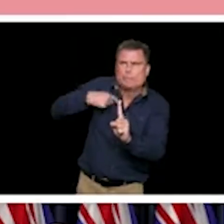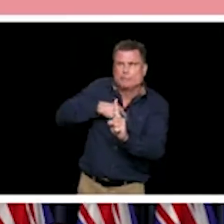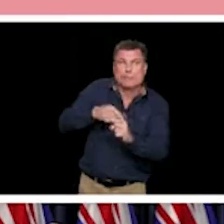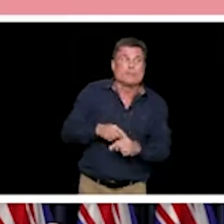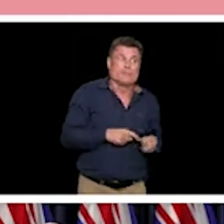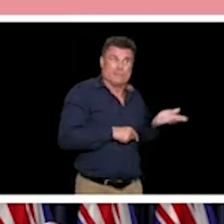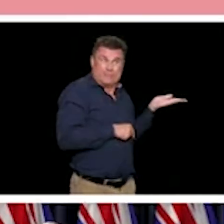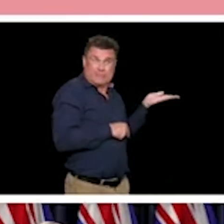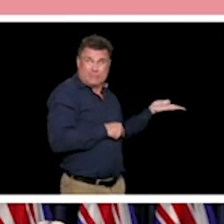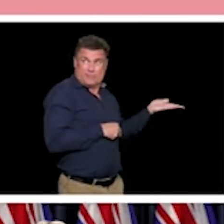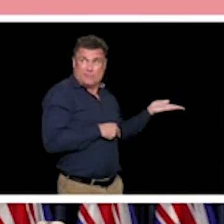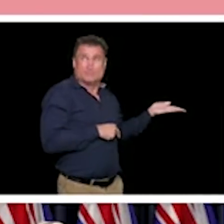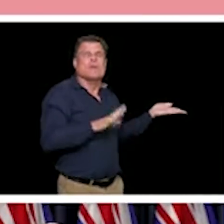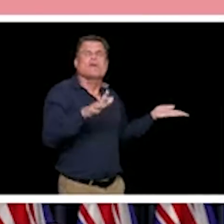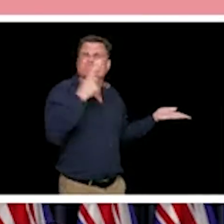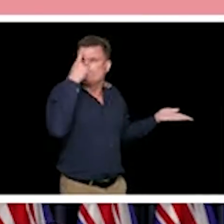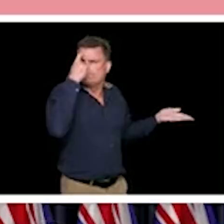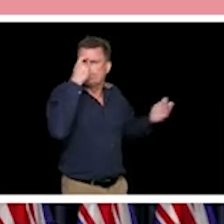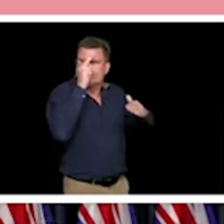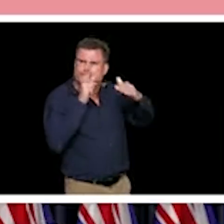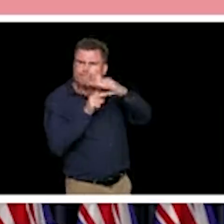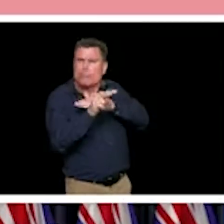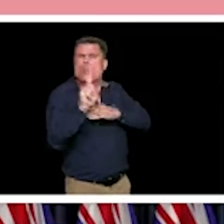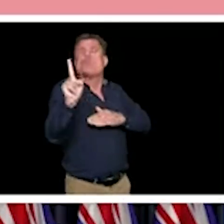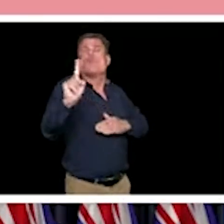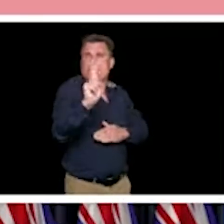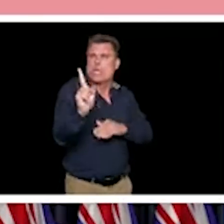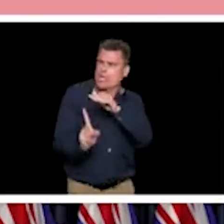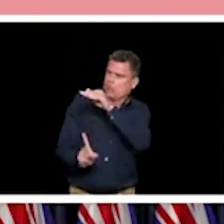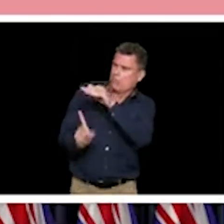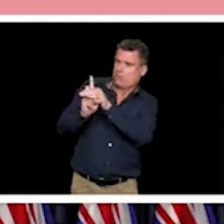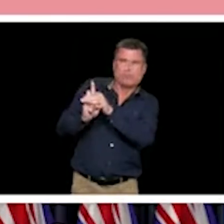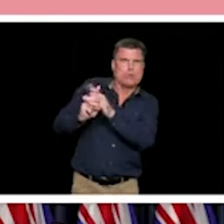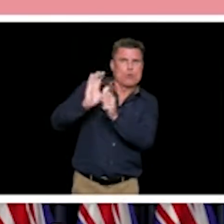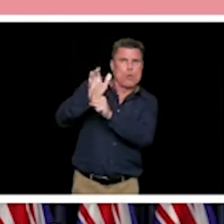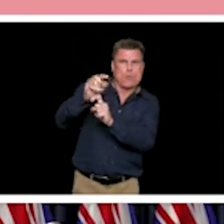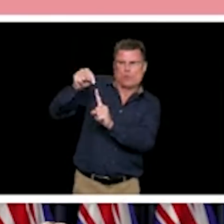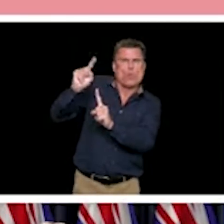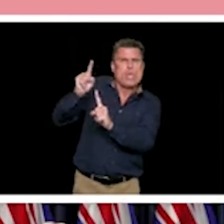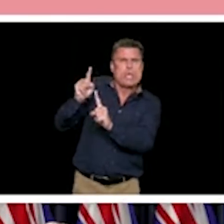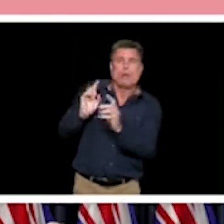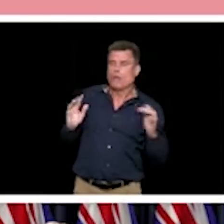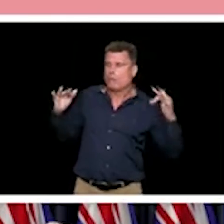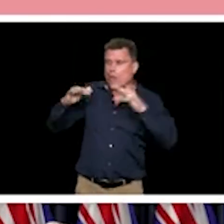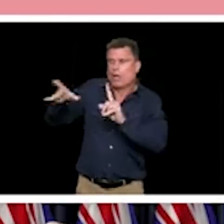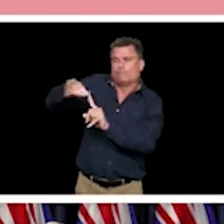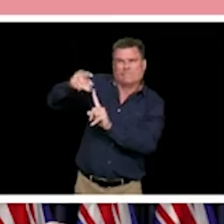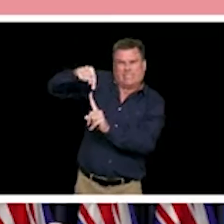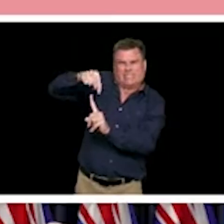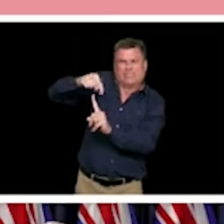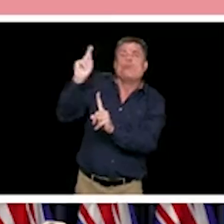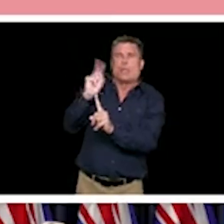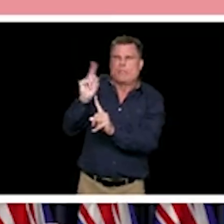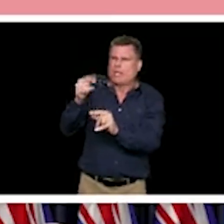epidemic curve shows this by likely source of infection. And what we can see is that most people are related to local cases and